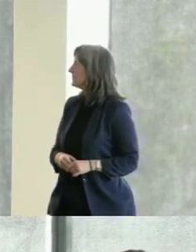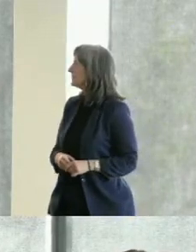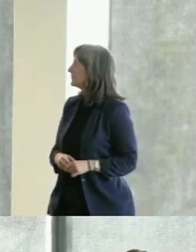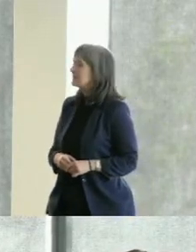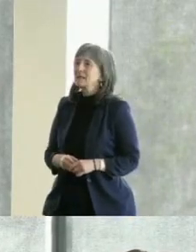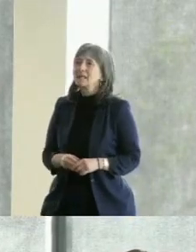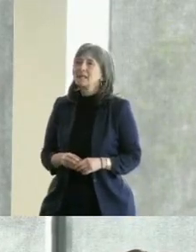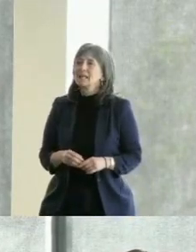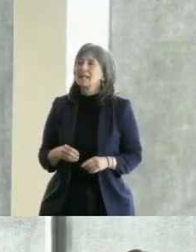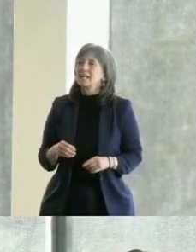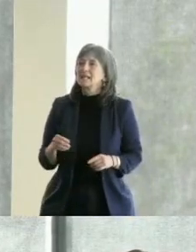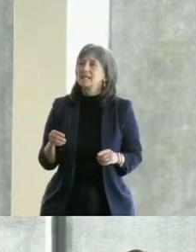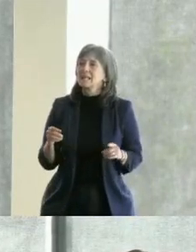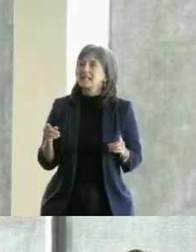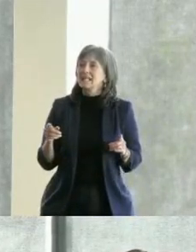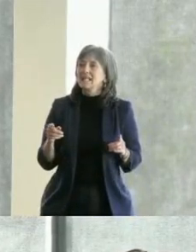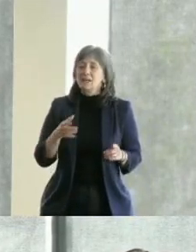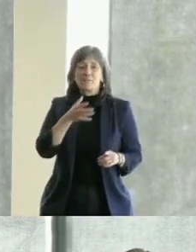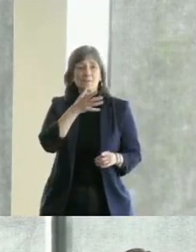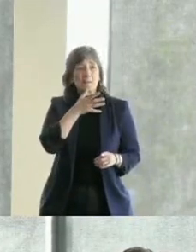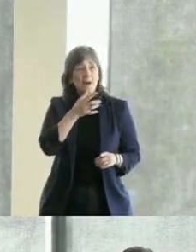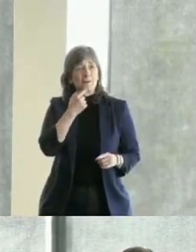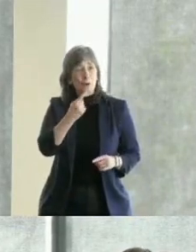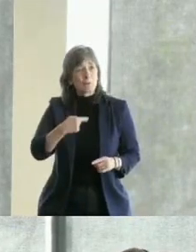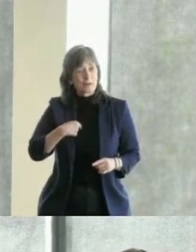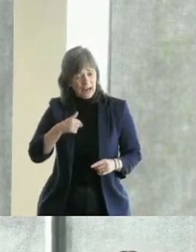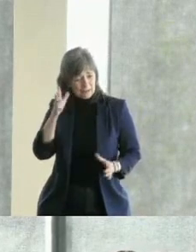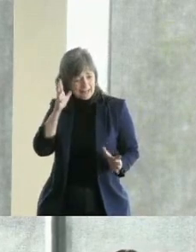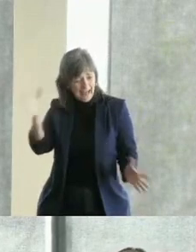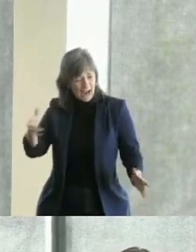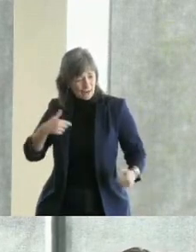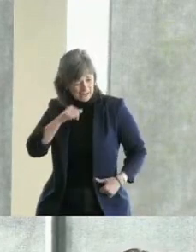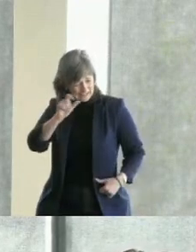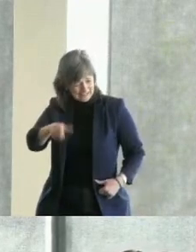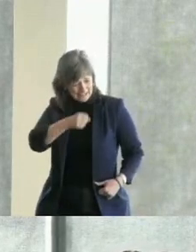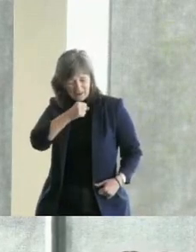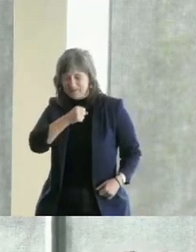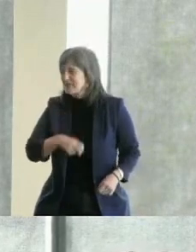But my mom said I'm loud and lousy. I thought I didn't need this.